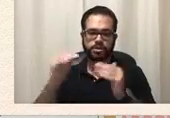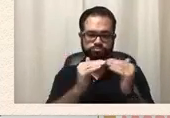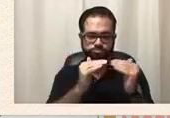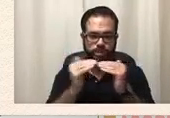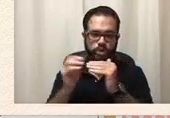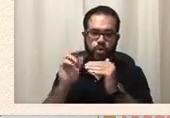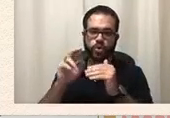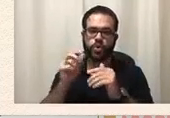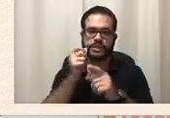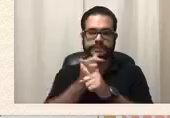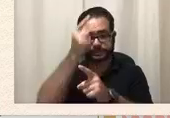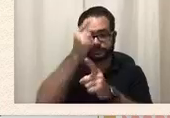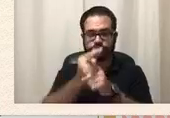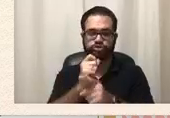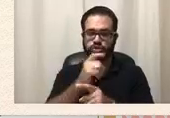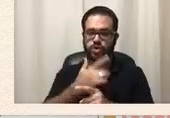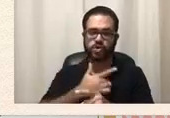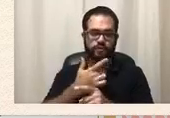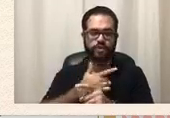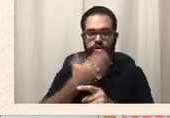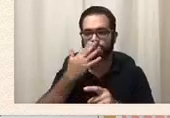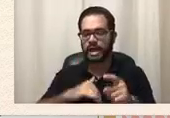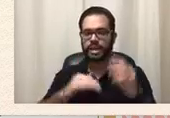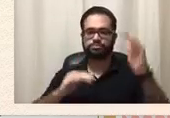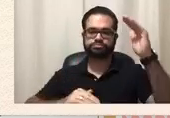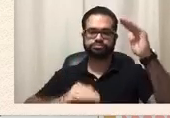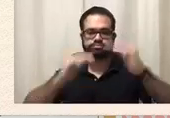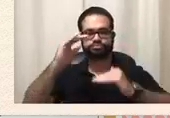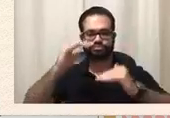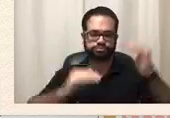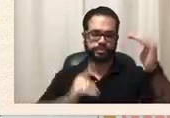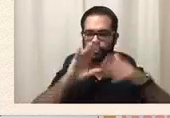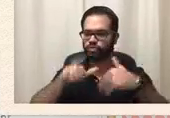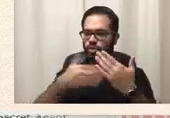reading at different levels, because we're all learning at our own pace.